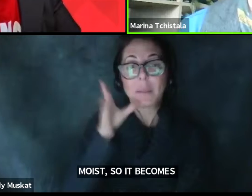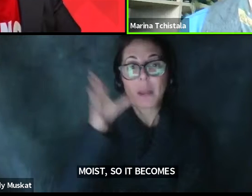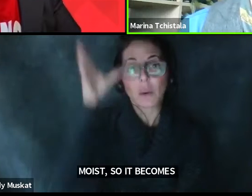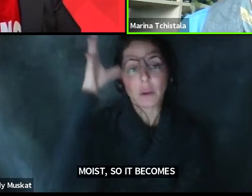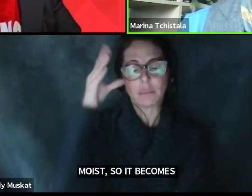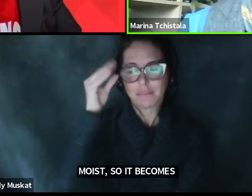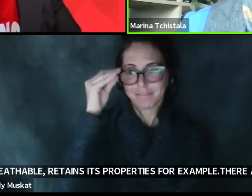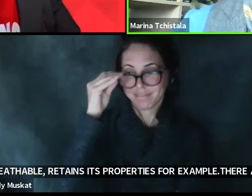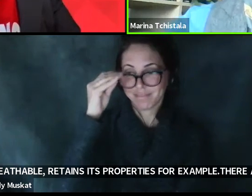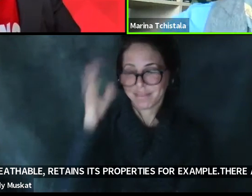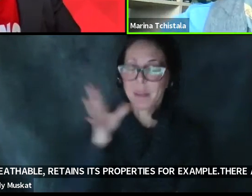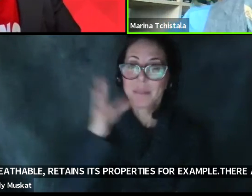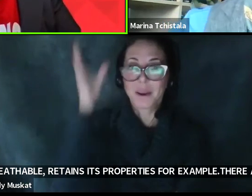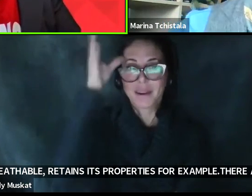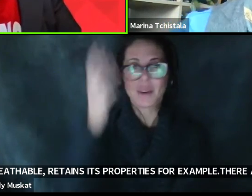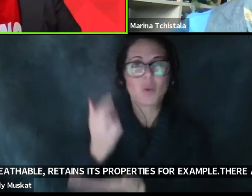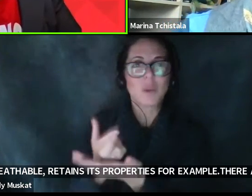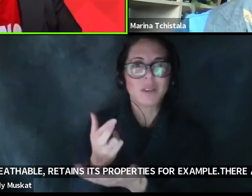the website.